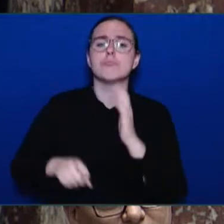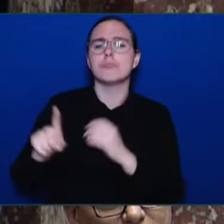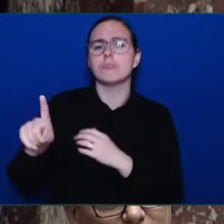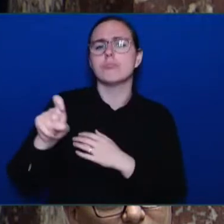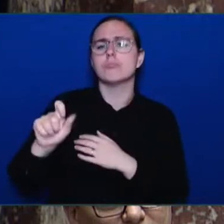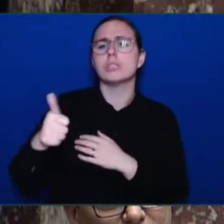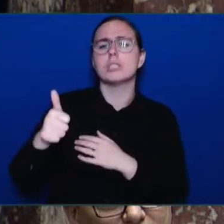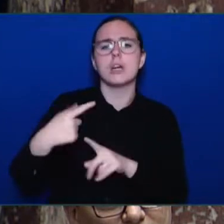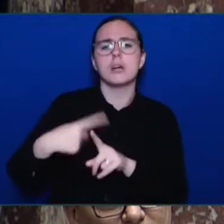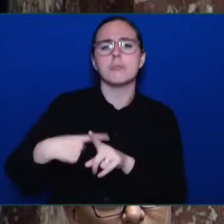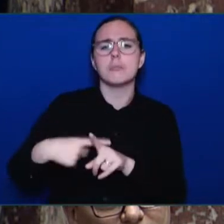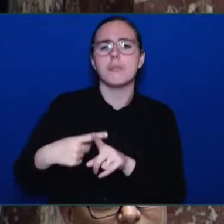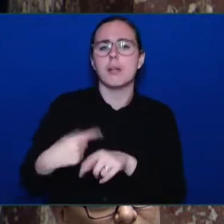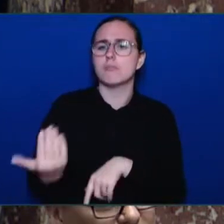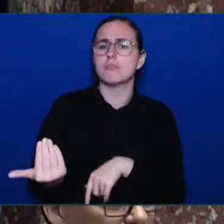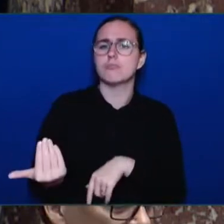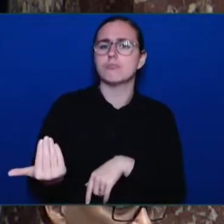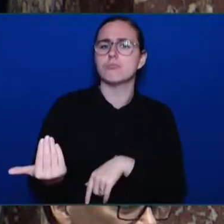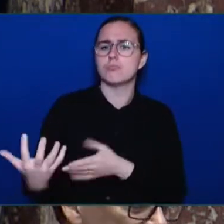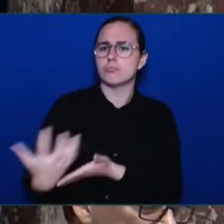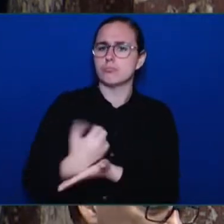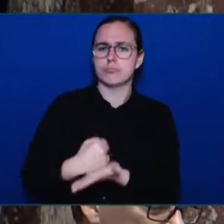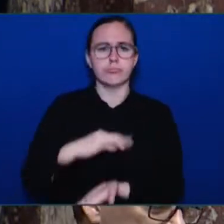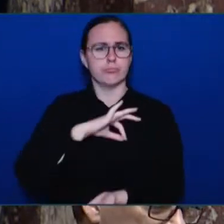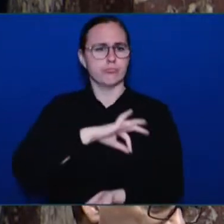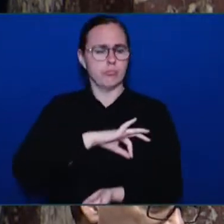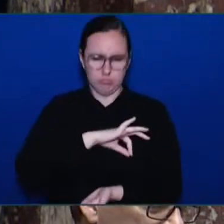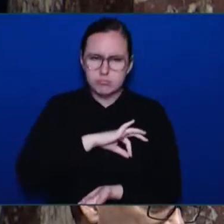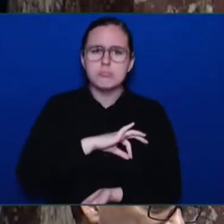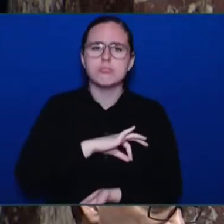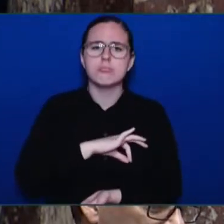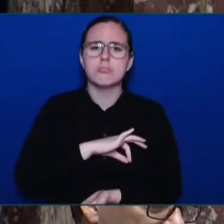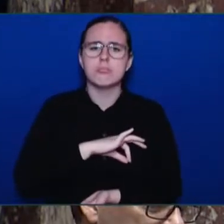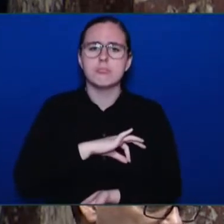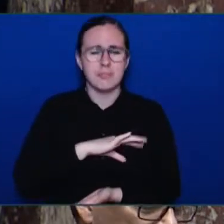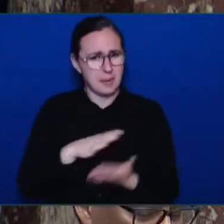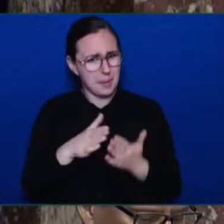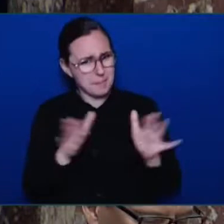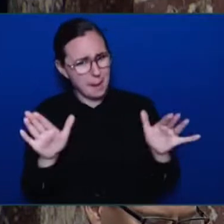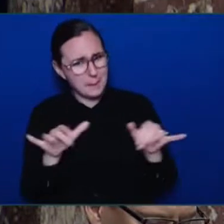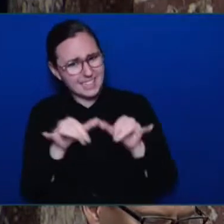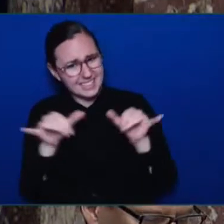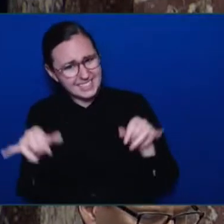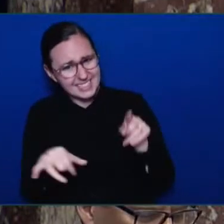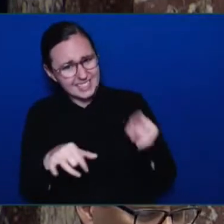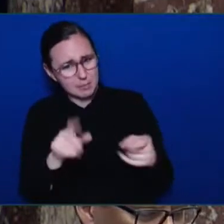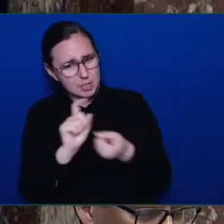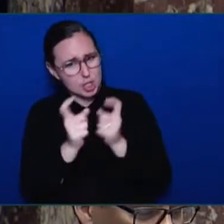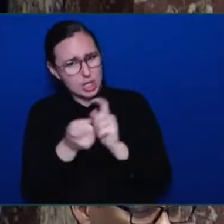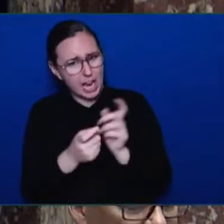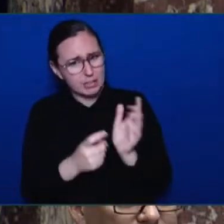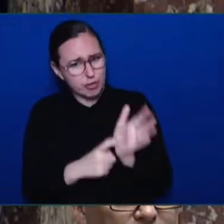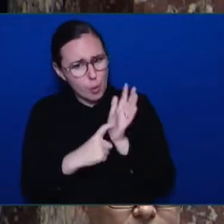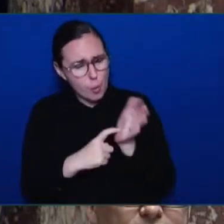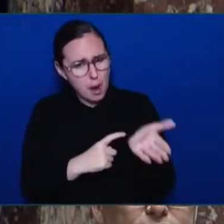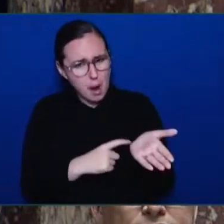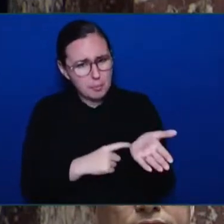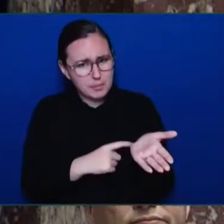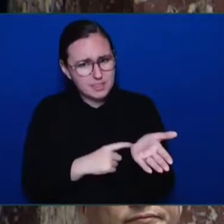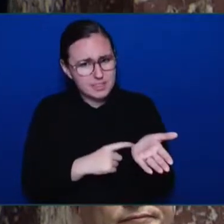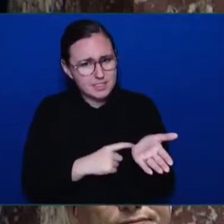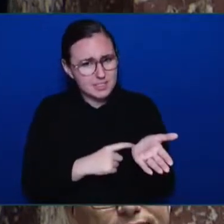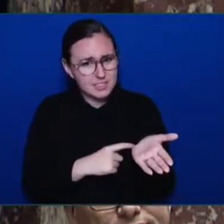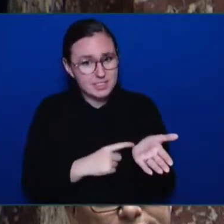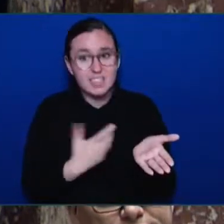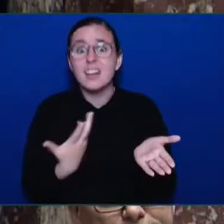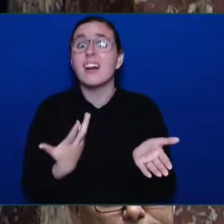that need to happen within the public system take years to implement, if they ever do. Clinics like ours and patients throughout BC